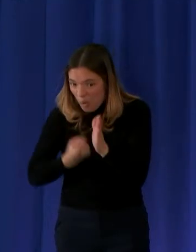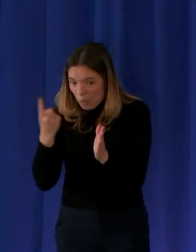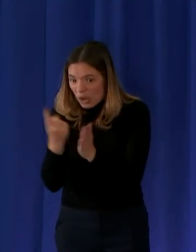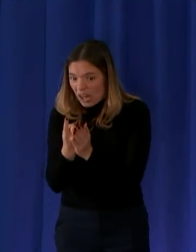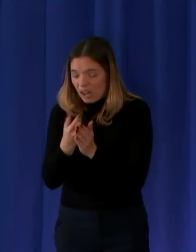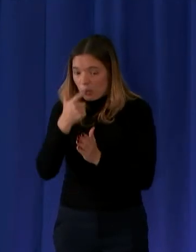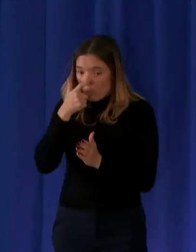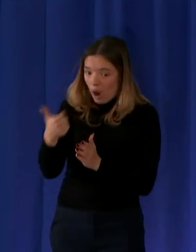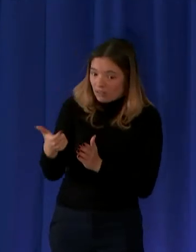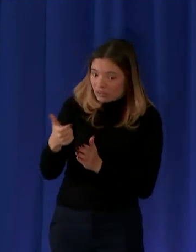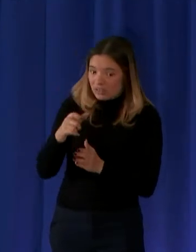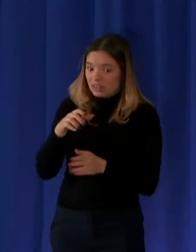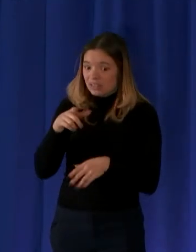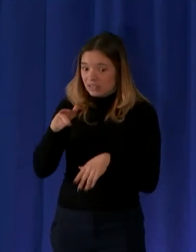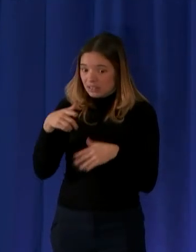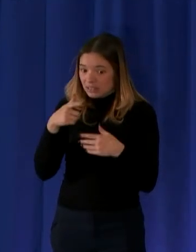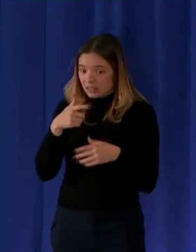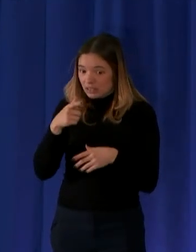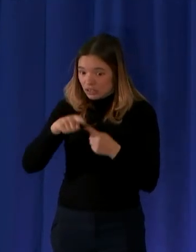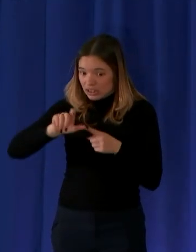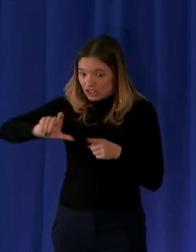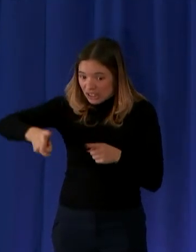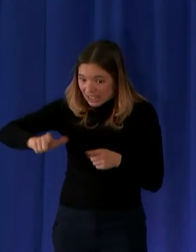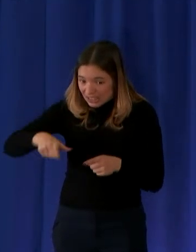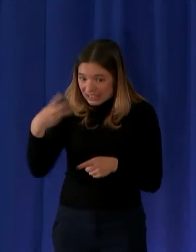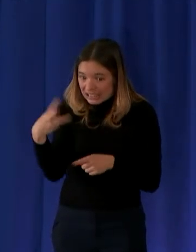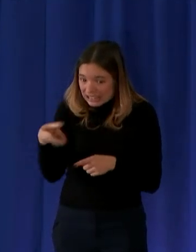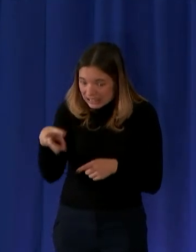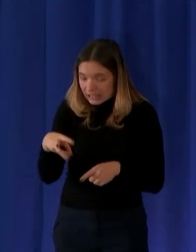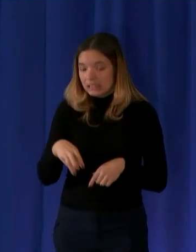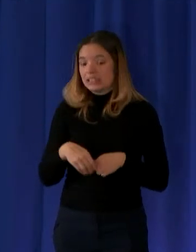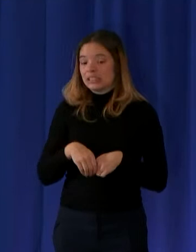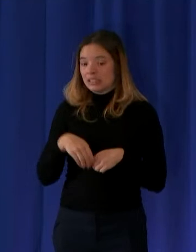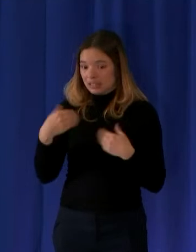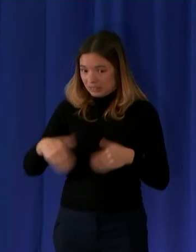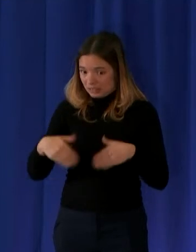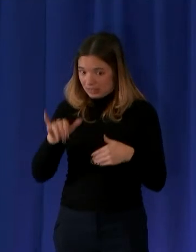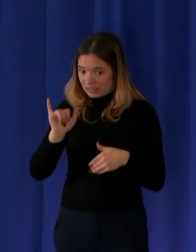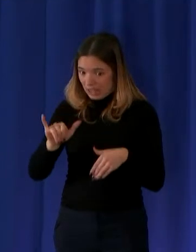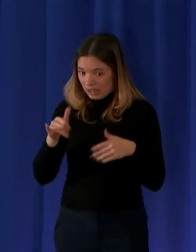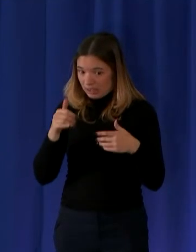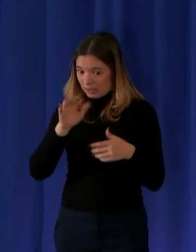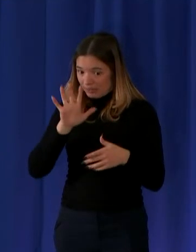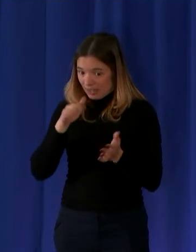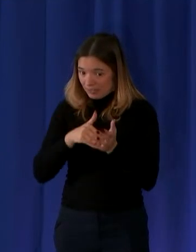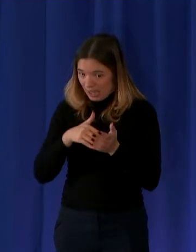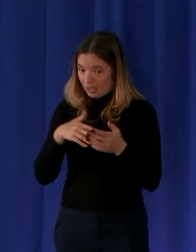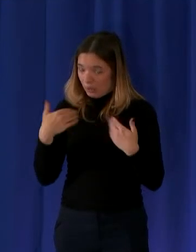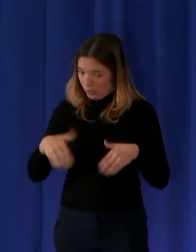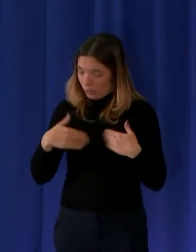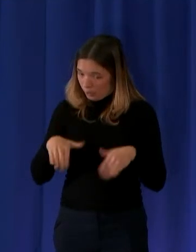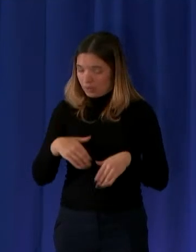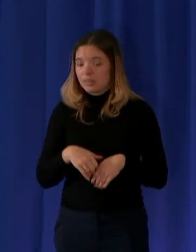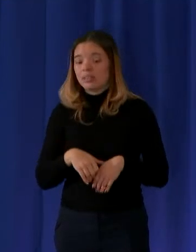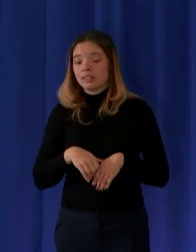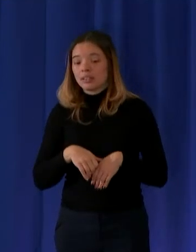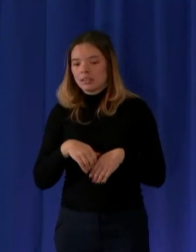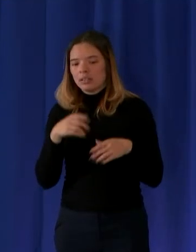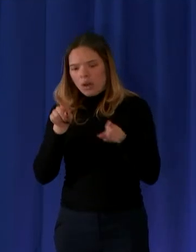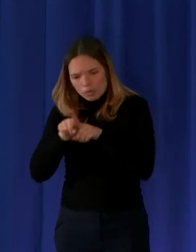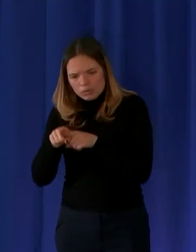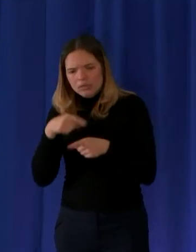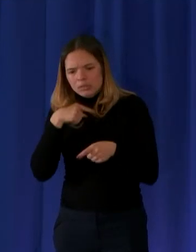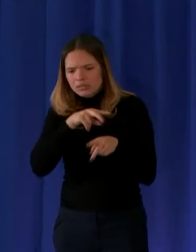hour and watched on Facebook and watched on Channel 16. So we invite you to also watch live